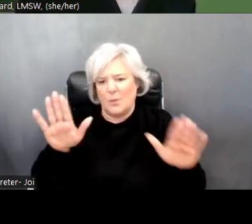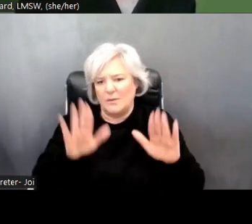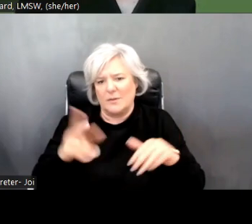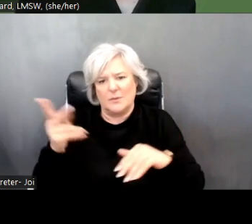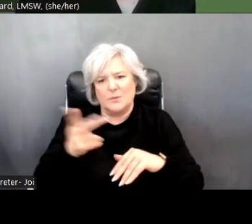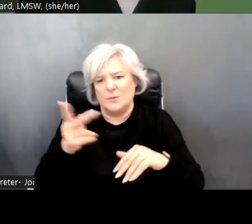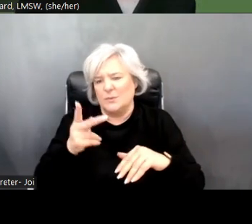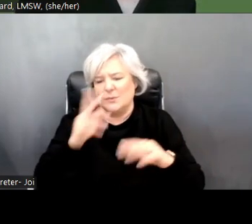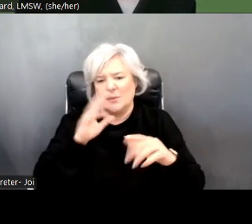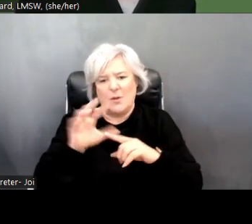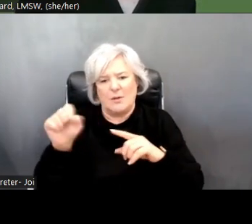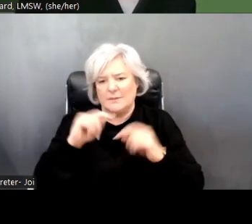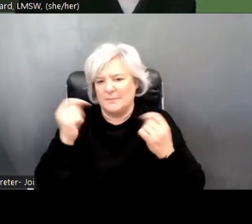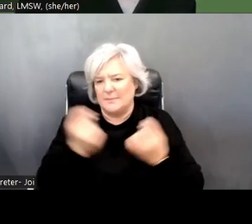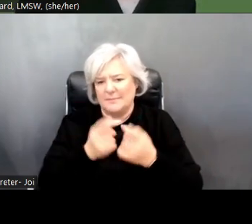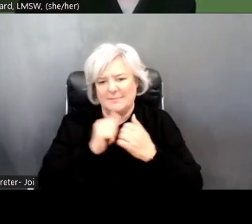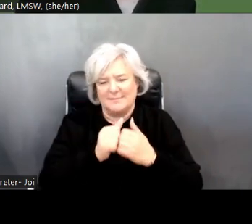are an awesome team.